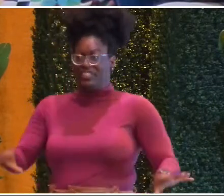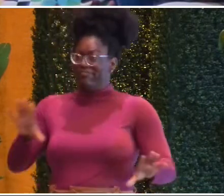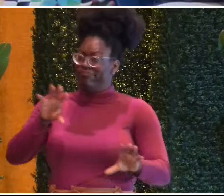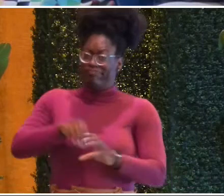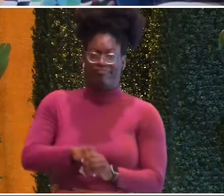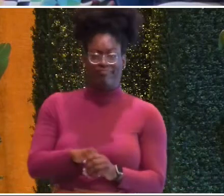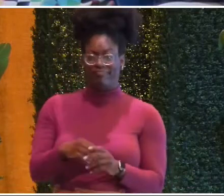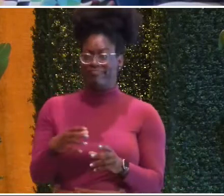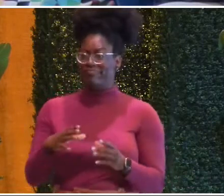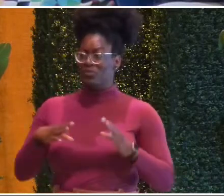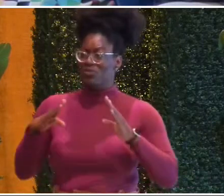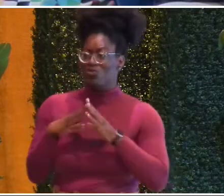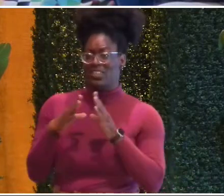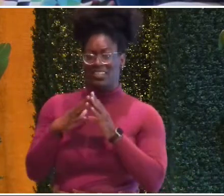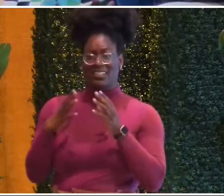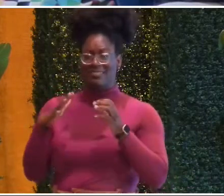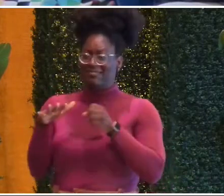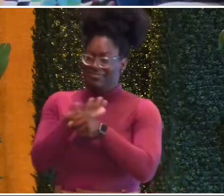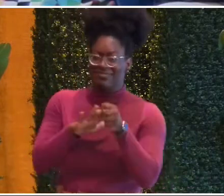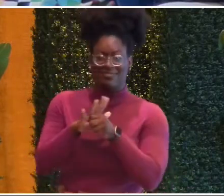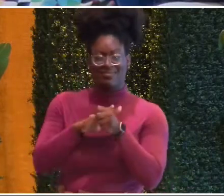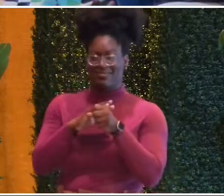at the local level. What I